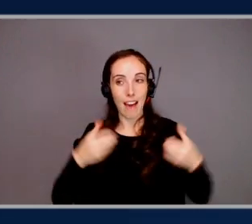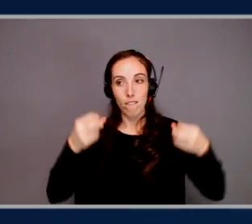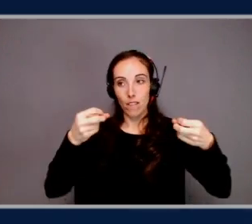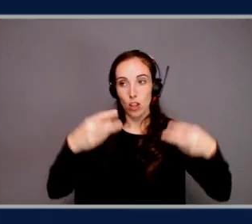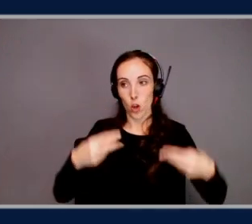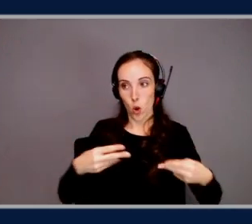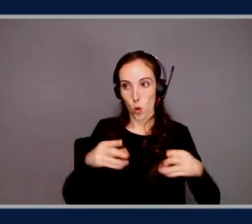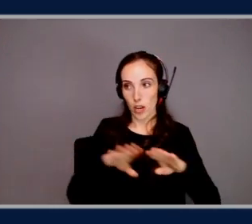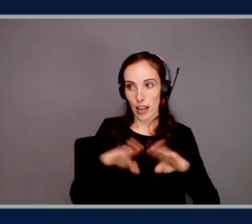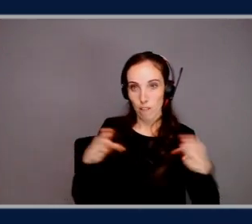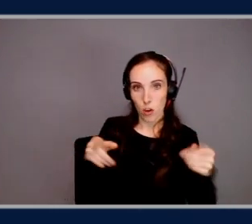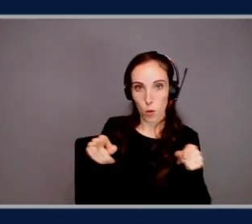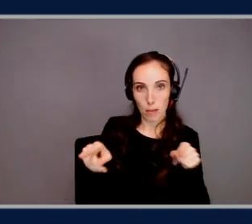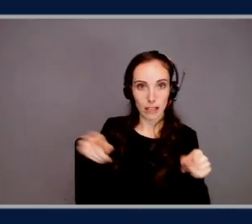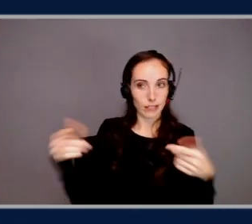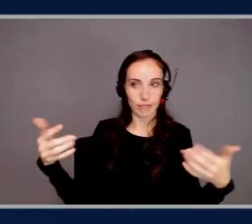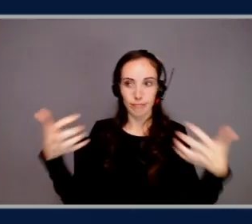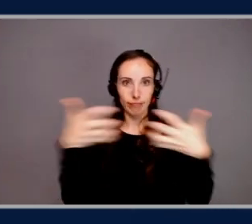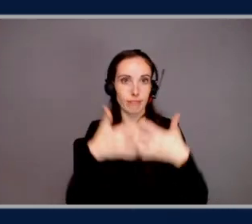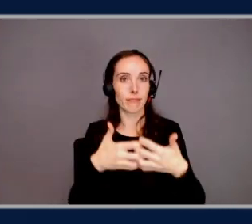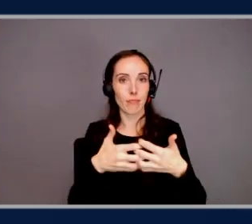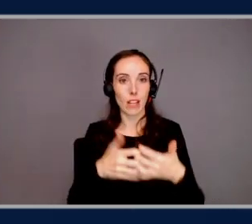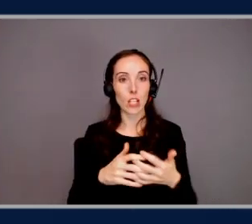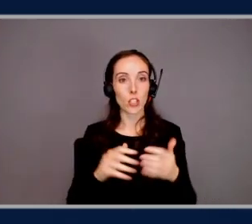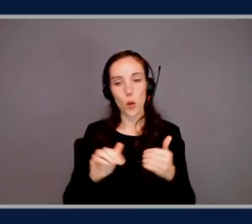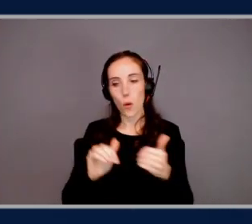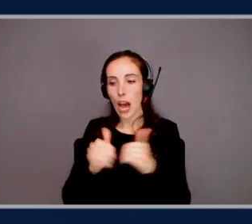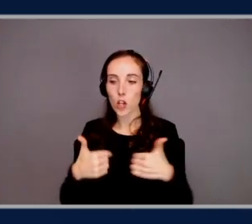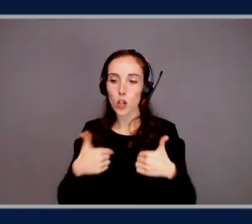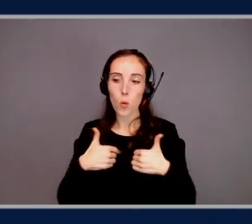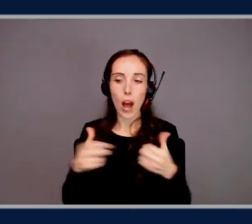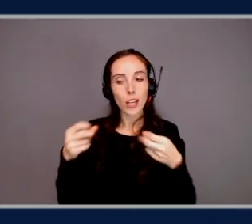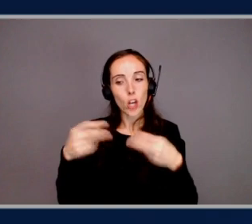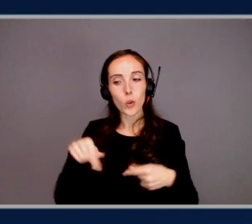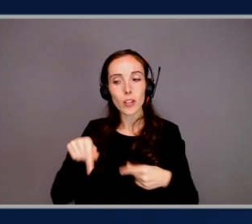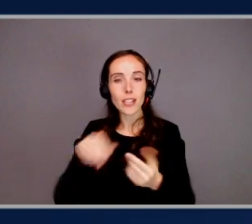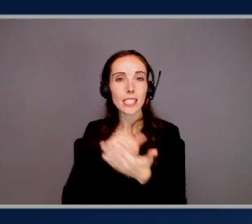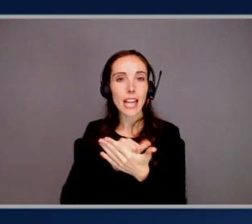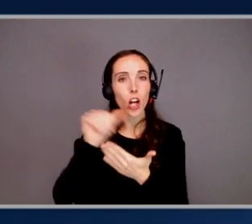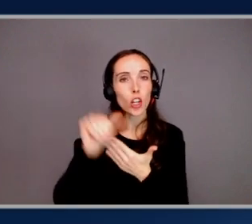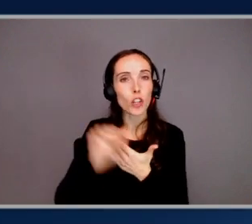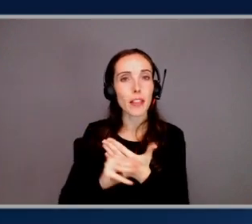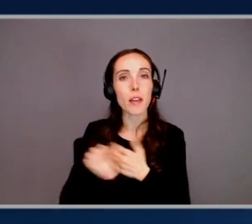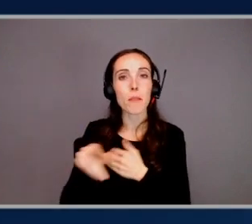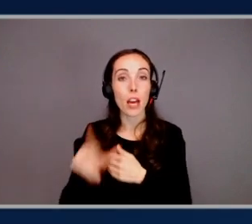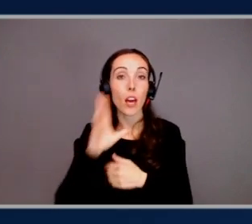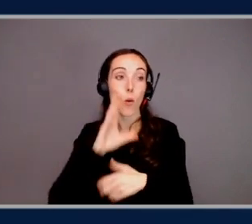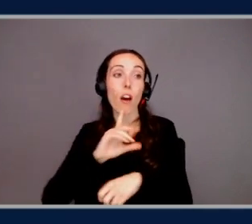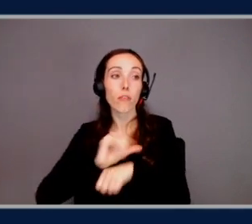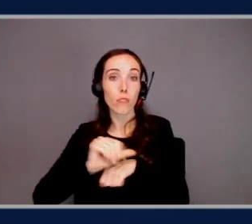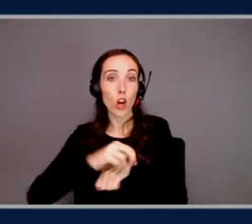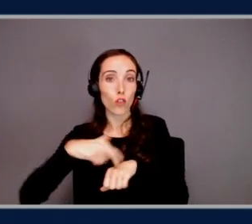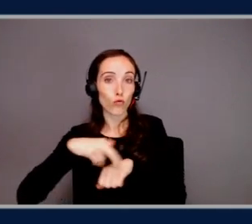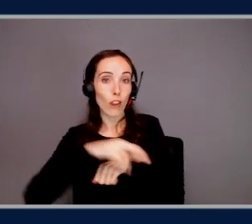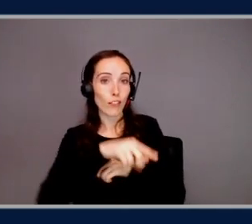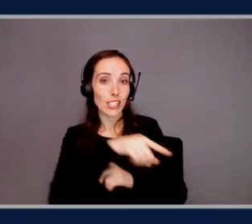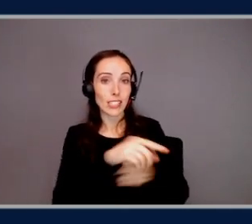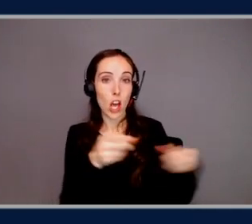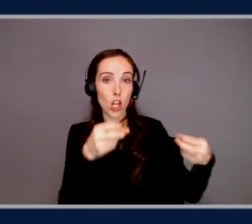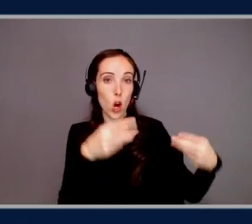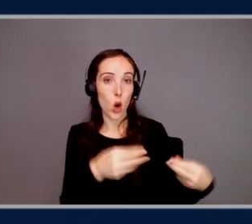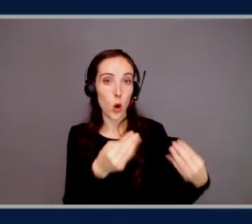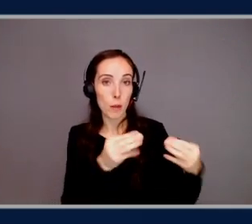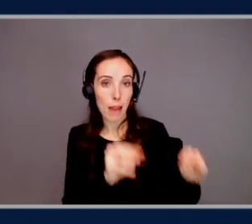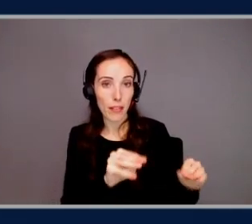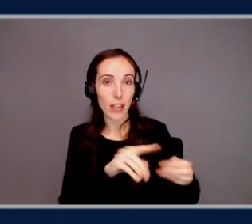in a question about like how to code this particular algorithm, how to solve this problem, it will actually reference the code methods and the variable names